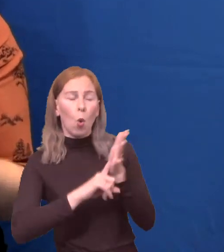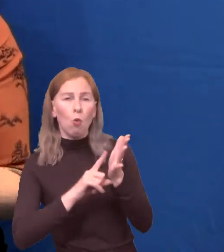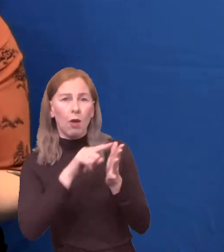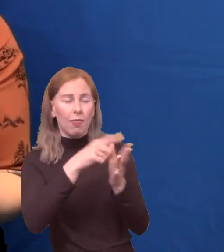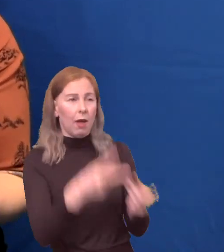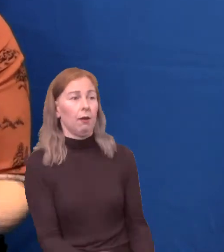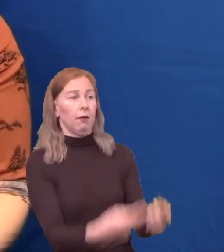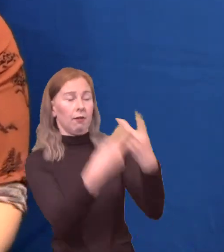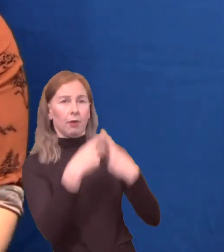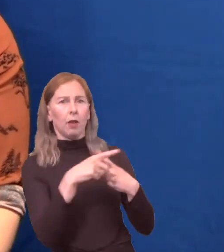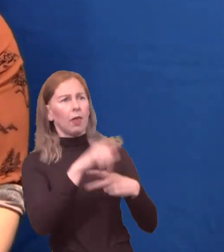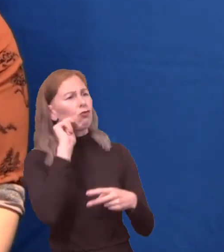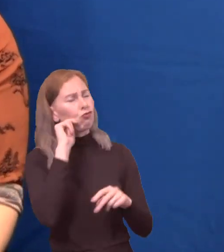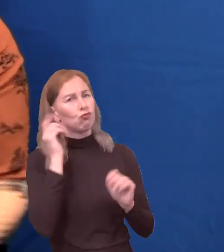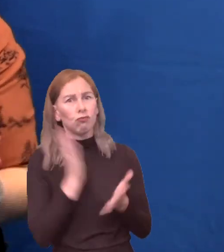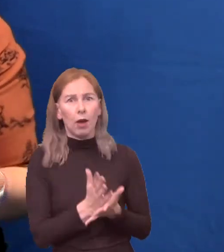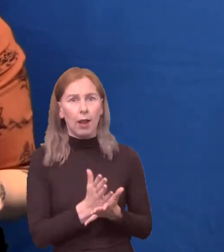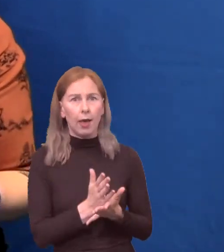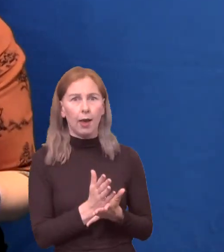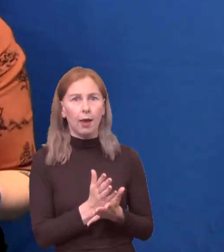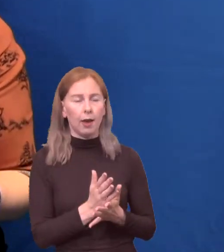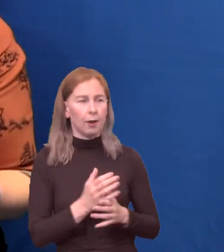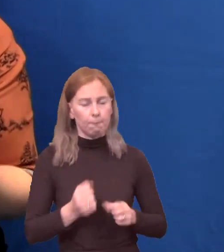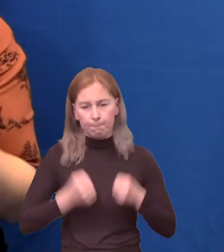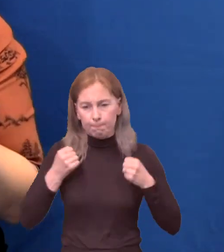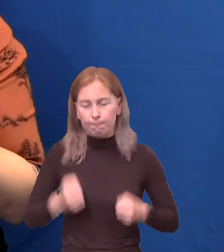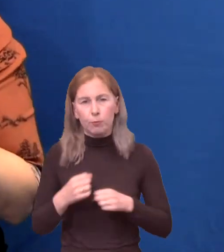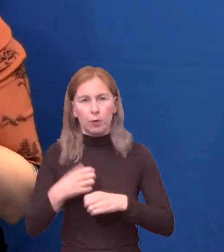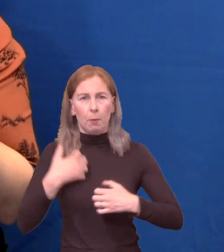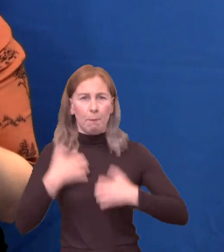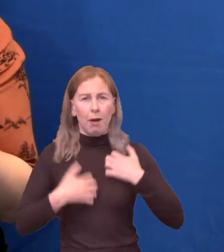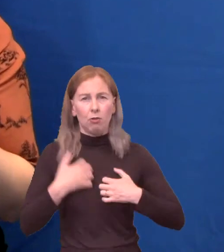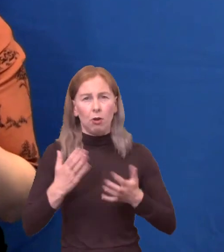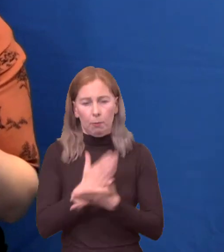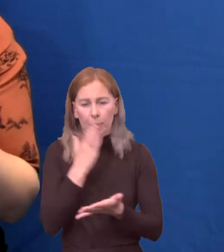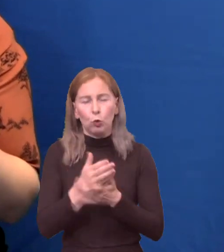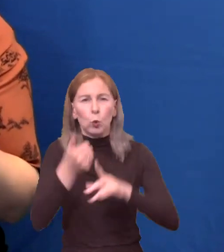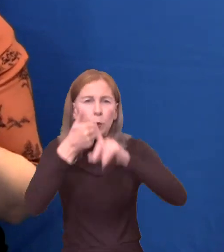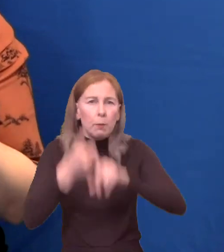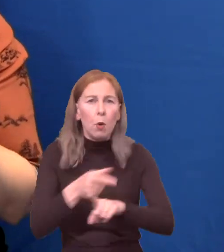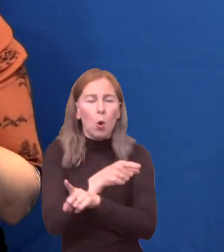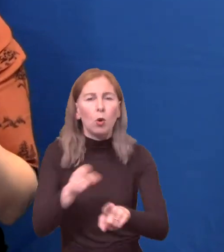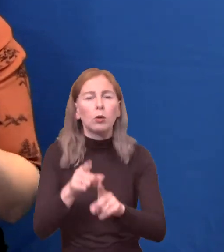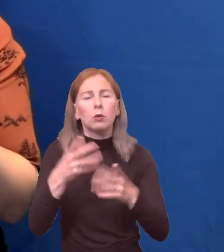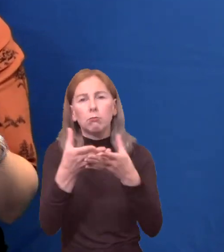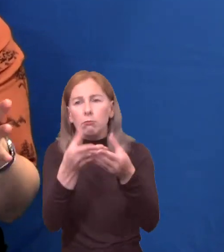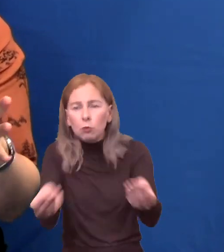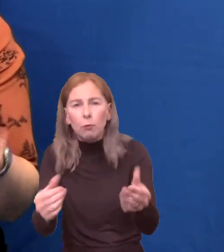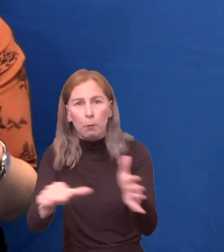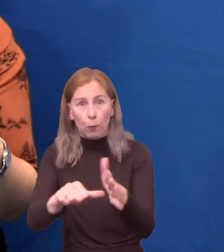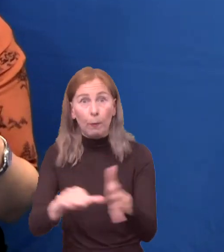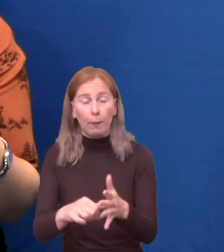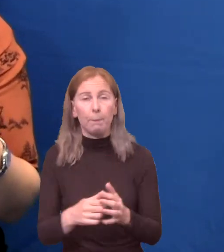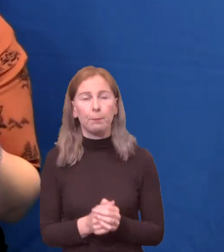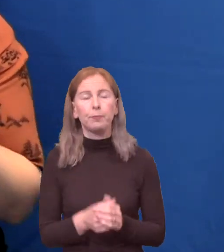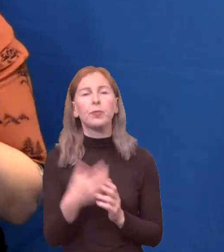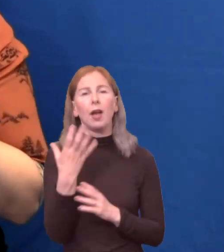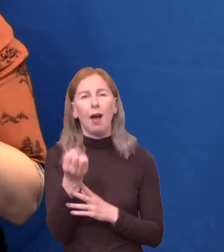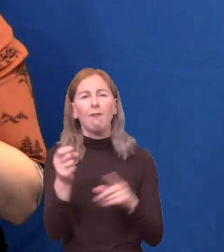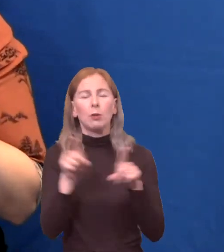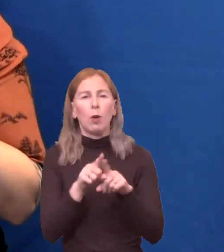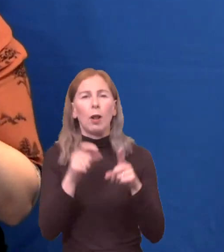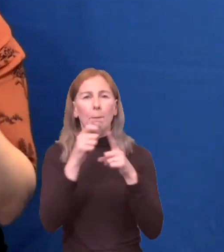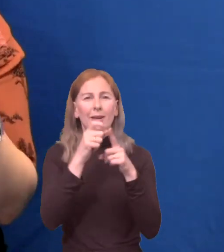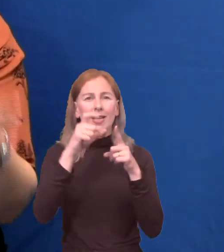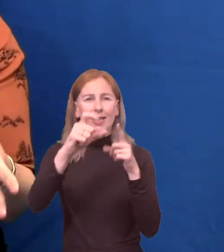the issues you're reporting, and they want to do their very best by you. There is a rural PCSO attached to each borough around Surrey, and